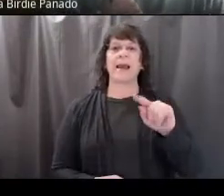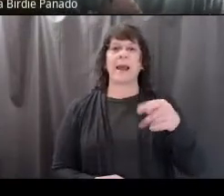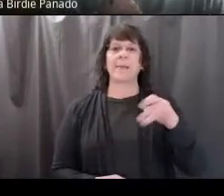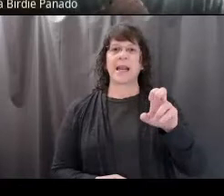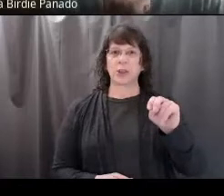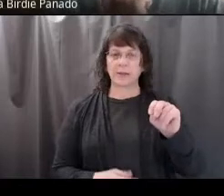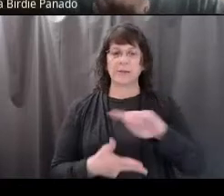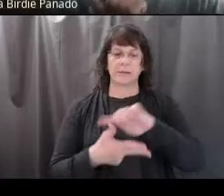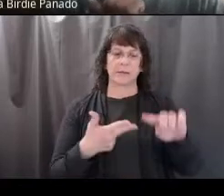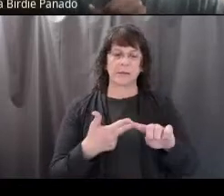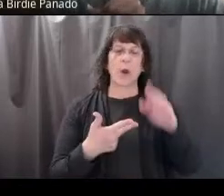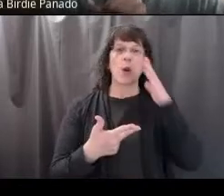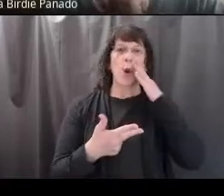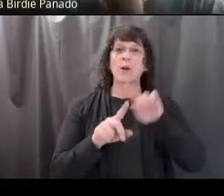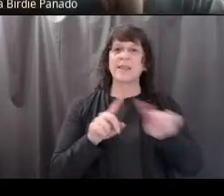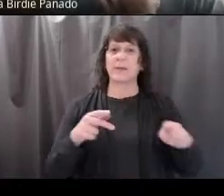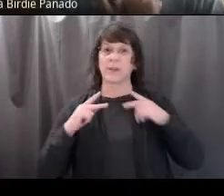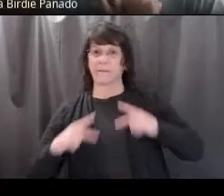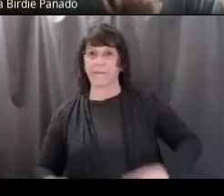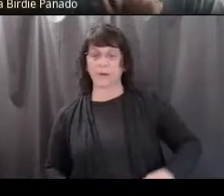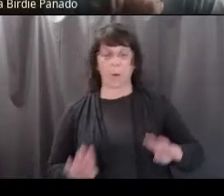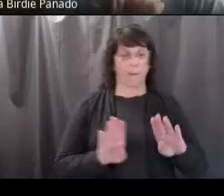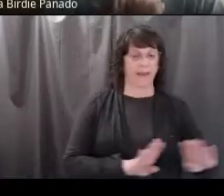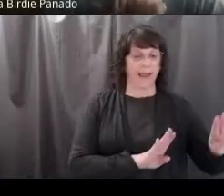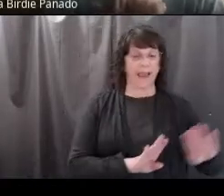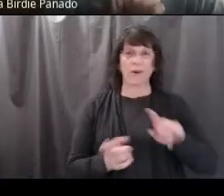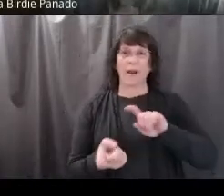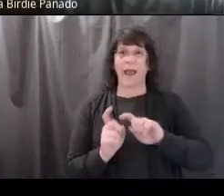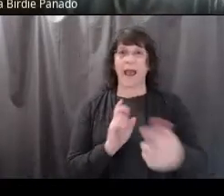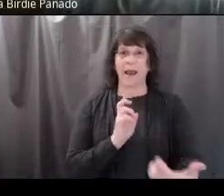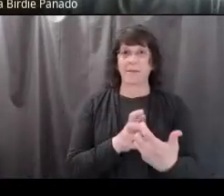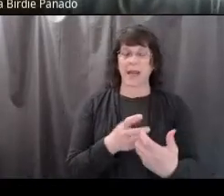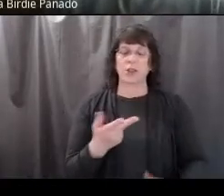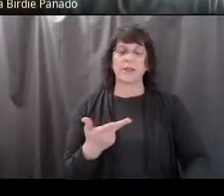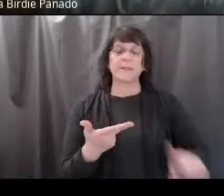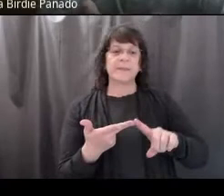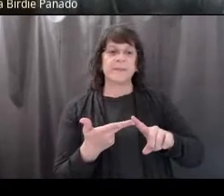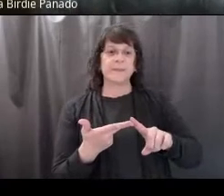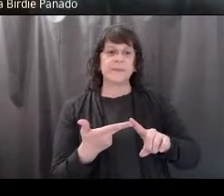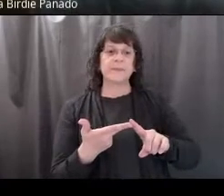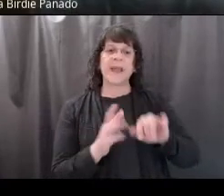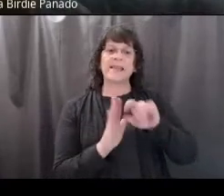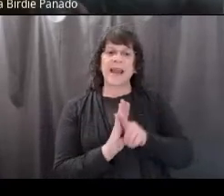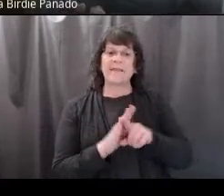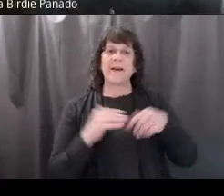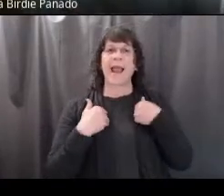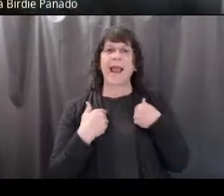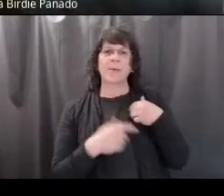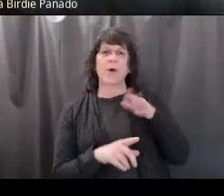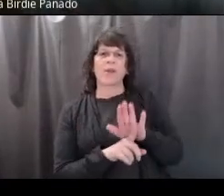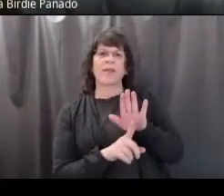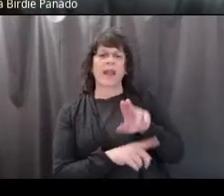difference between physical and behavioral adaptations, and identify an animal's